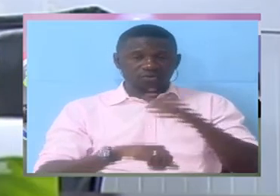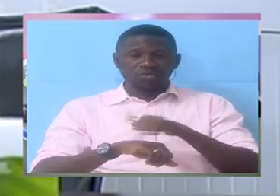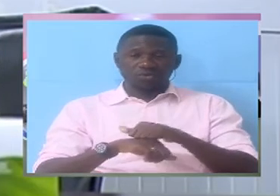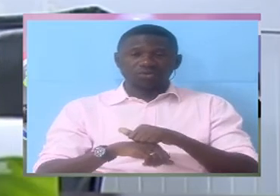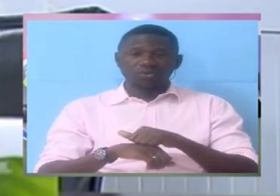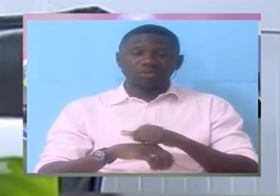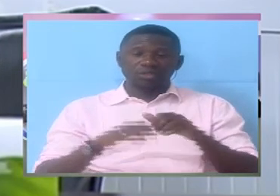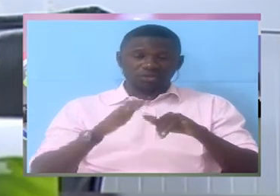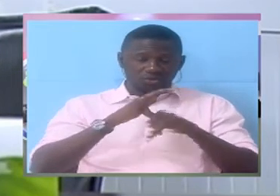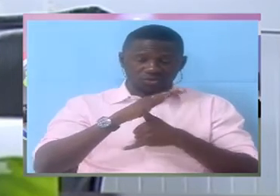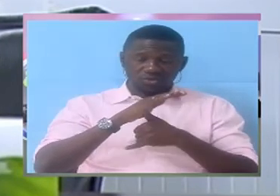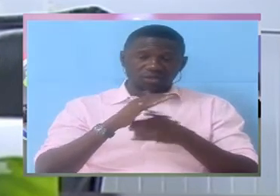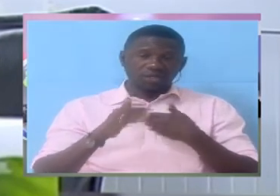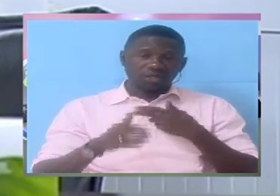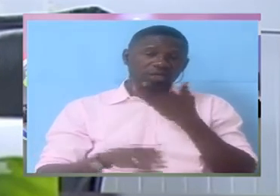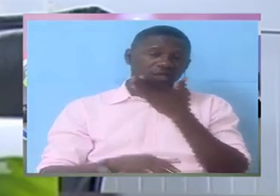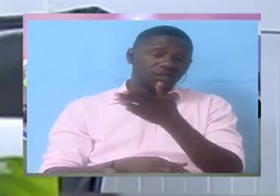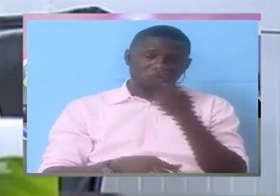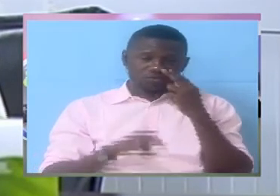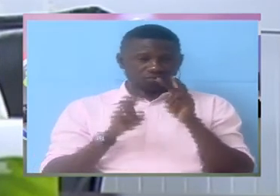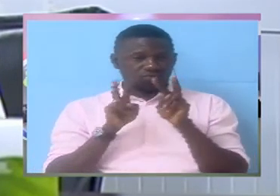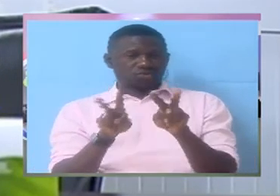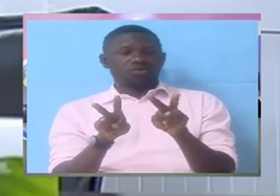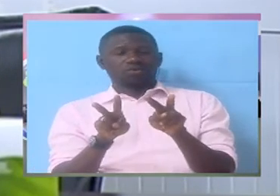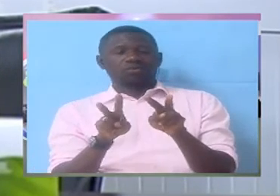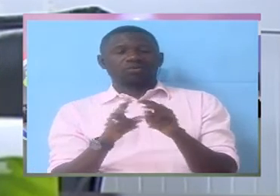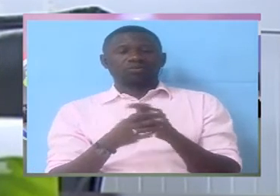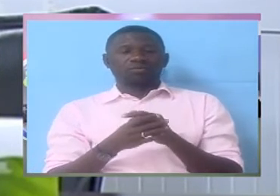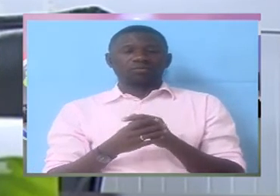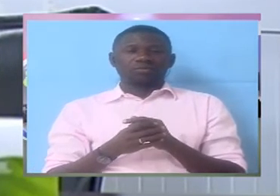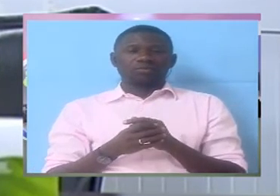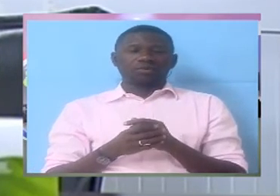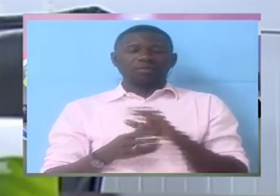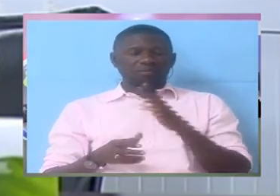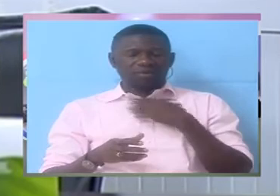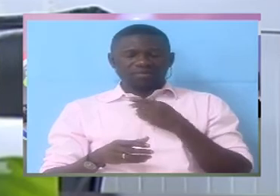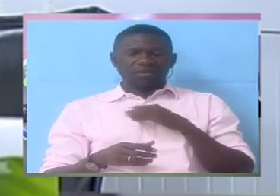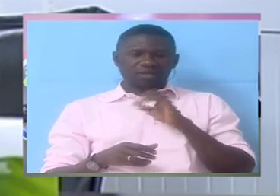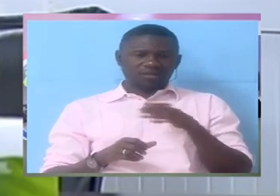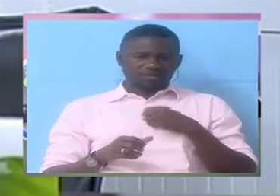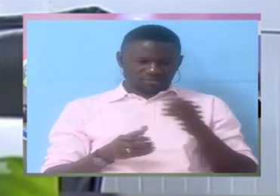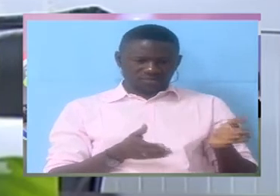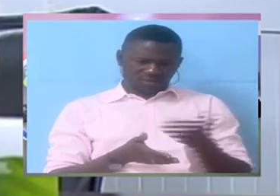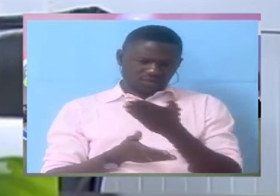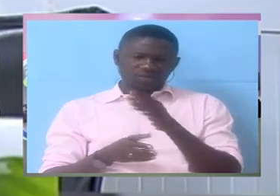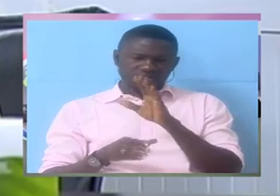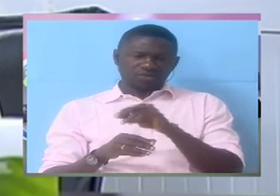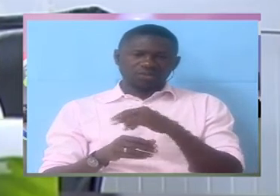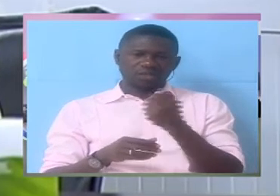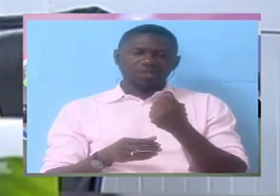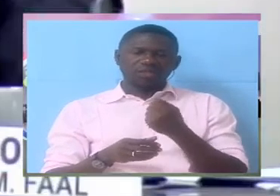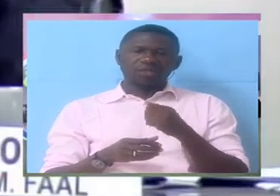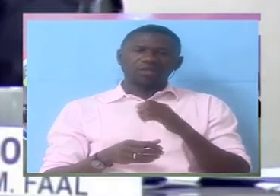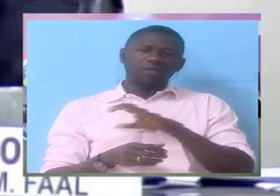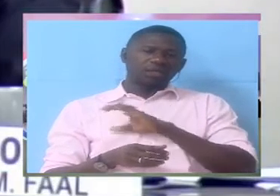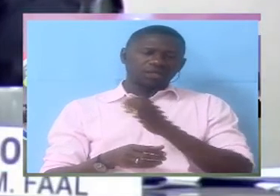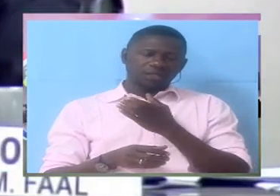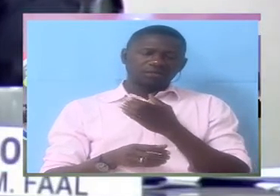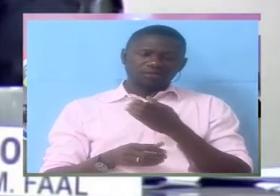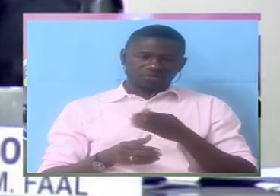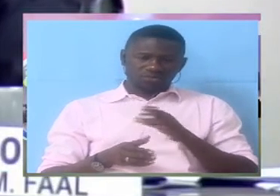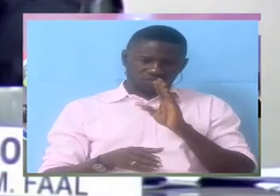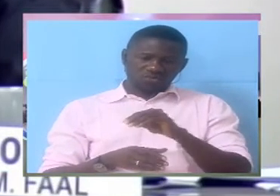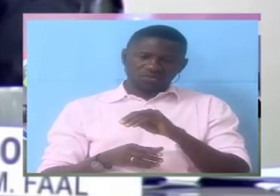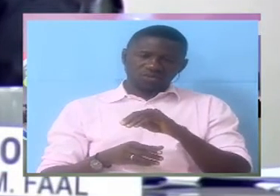watch. Amanke ko isifangulu marata. Said command and control. They can. Mr. Witness. Sedo.